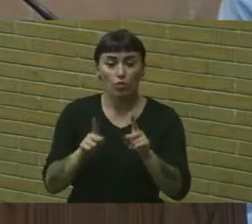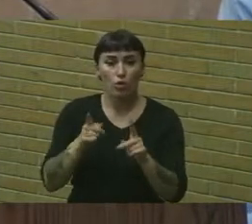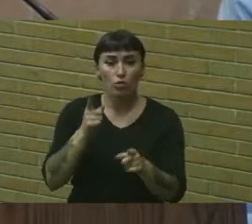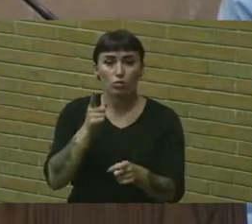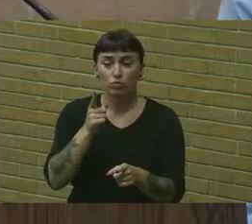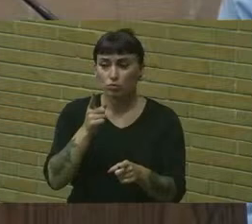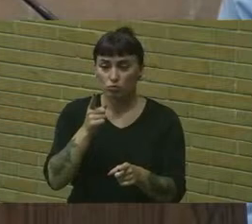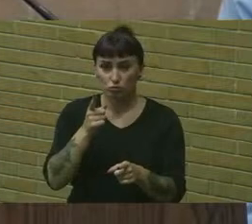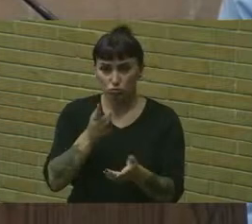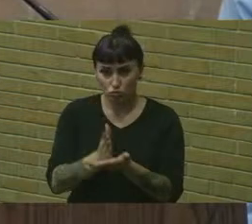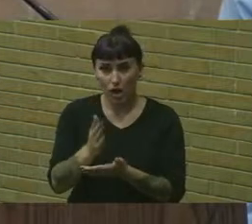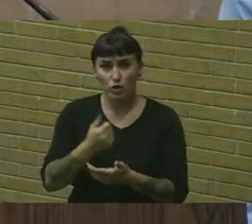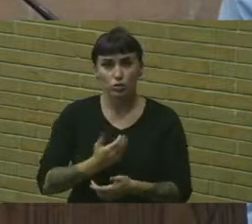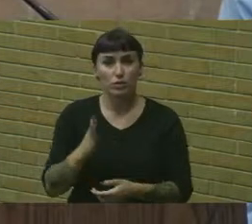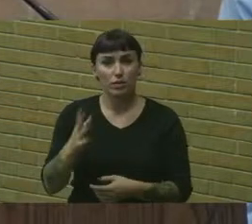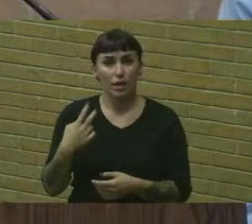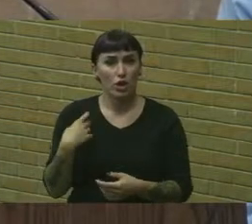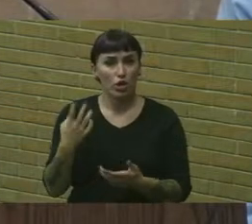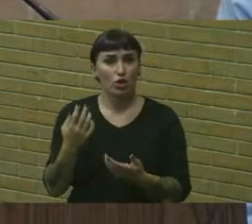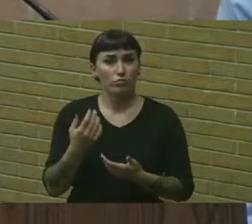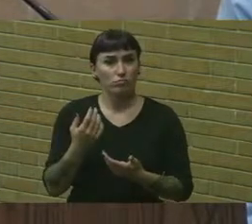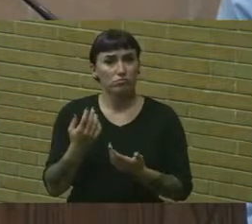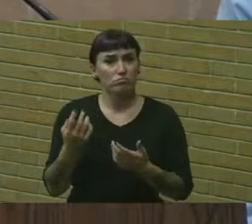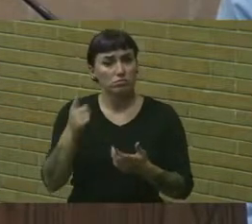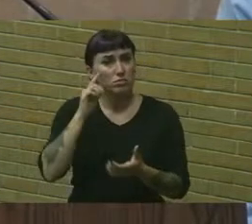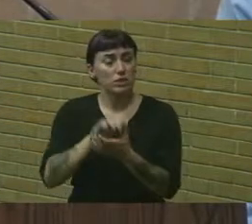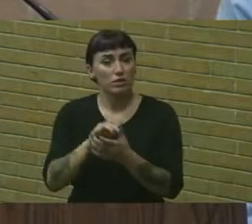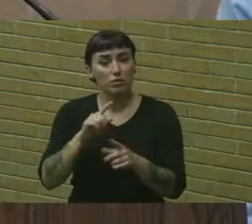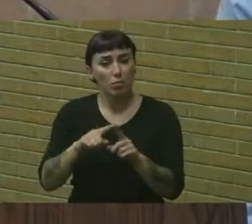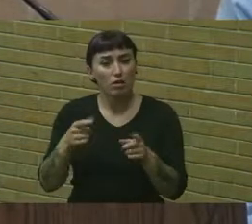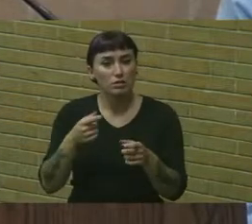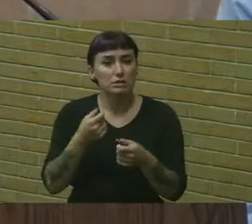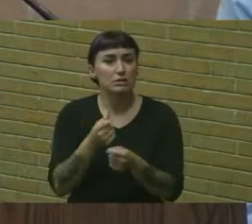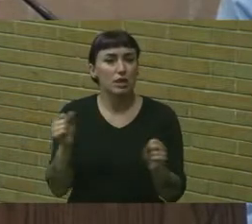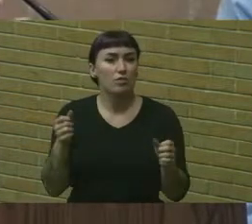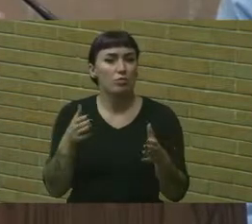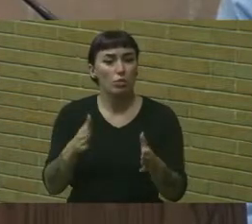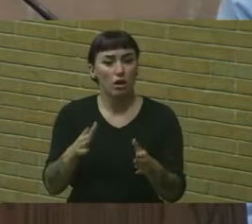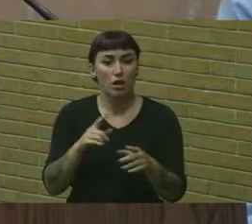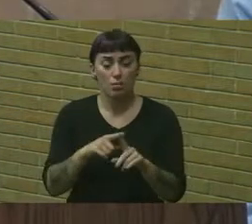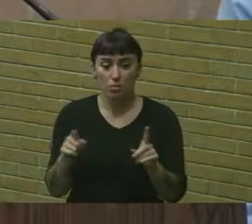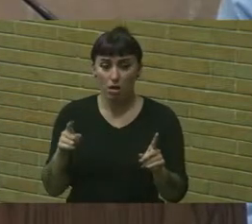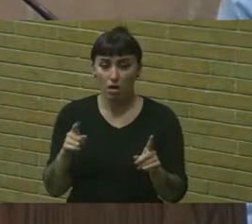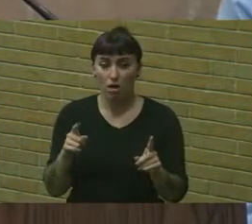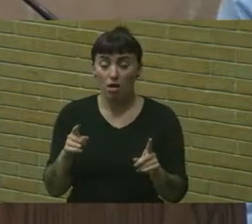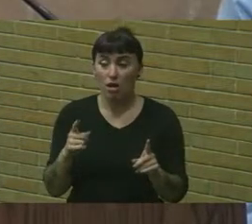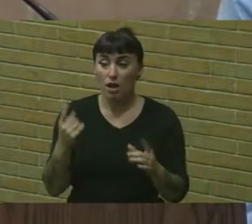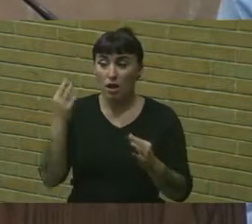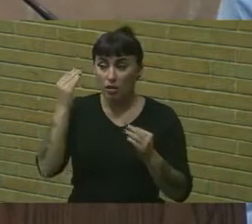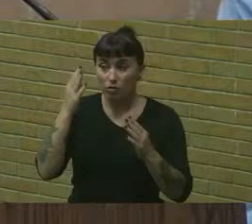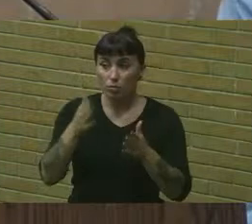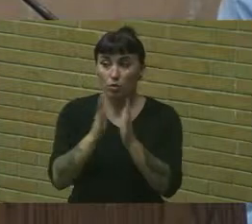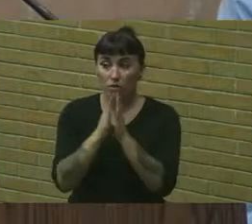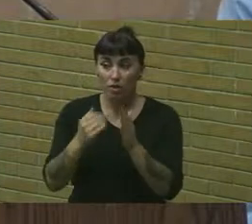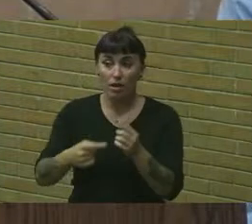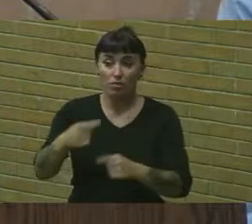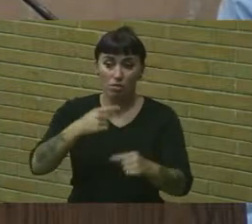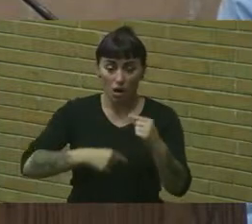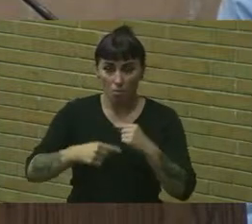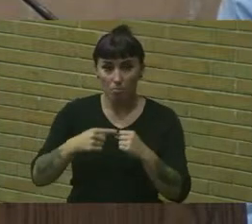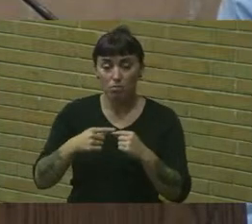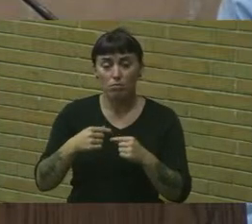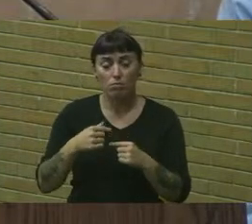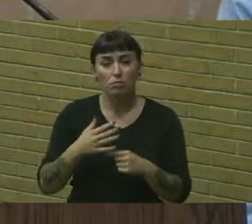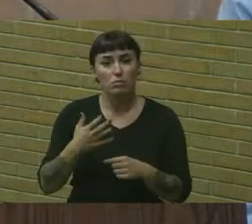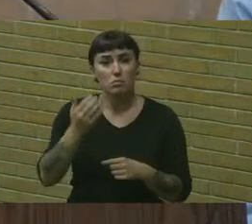right to express their views, but to do it in a safe way. So as you think about the requests that have come in,